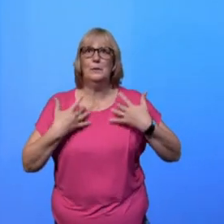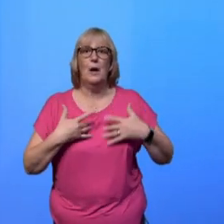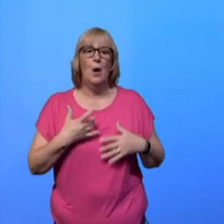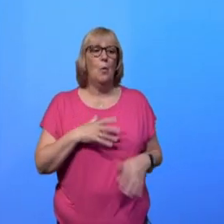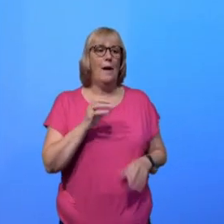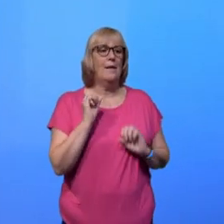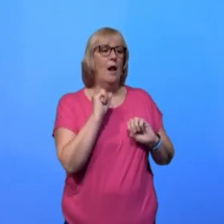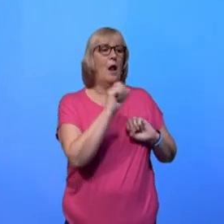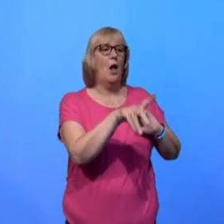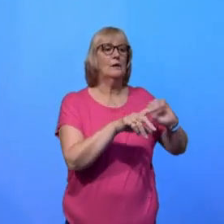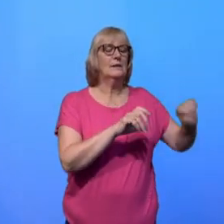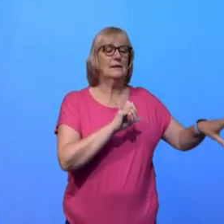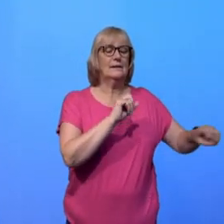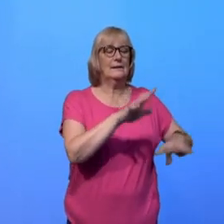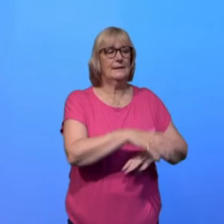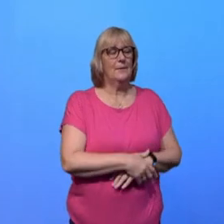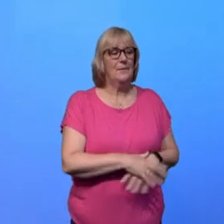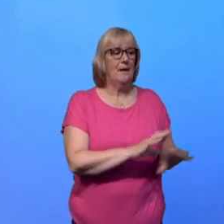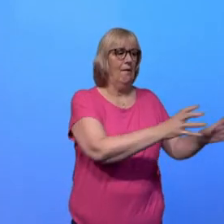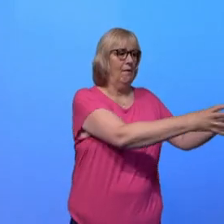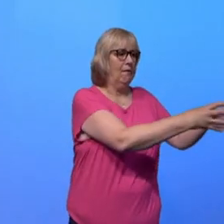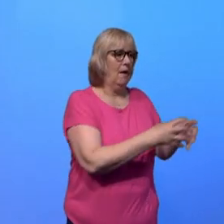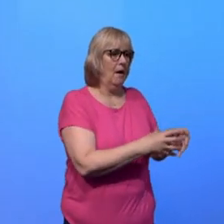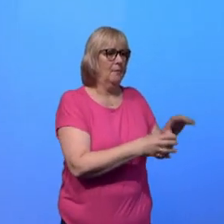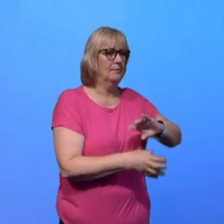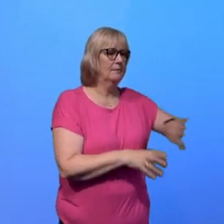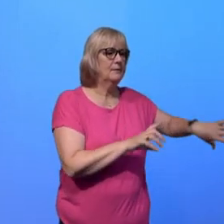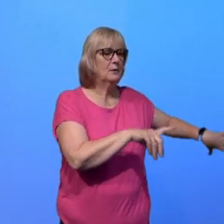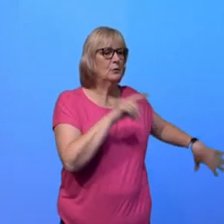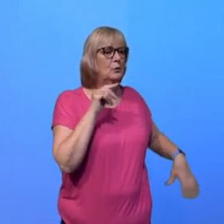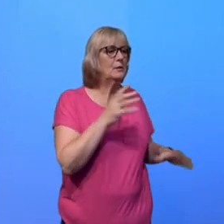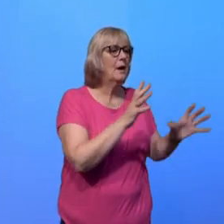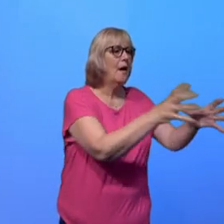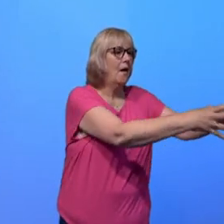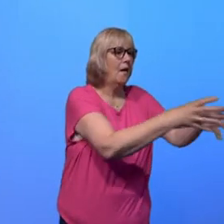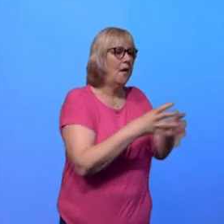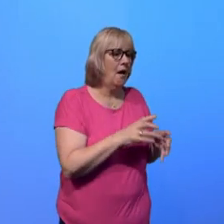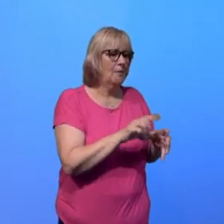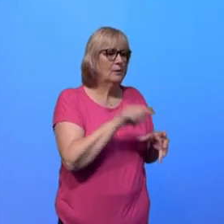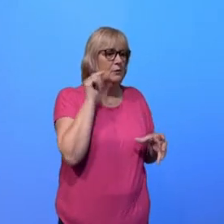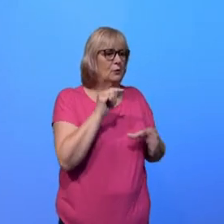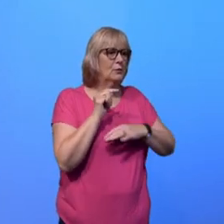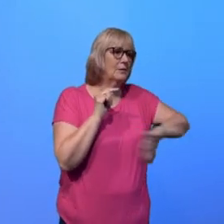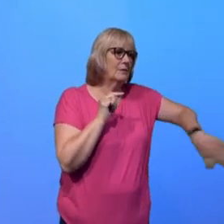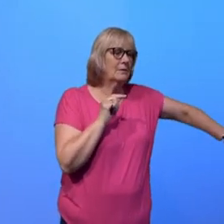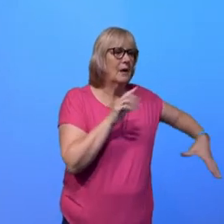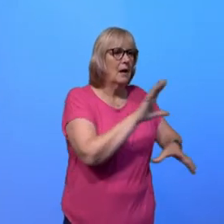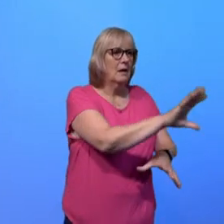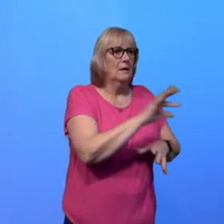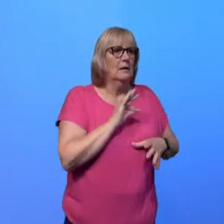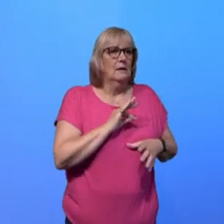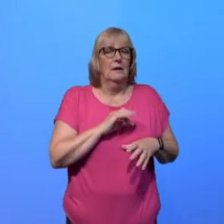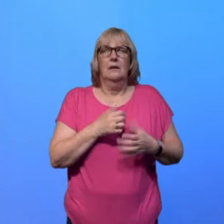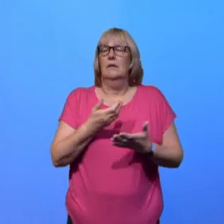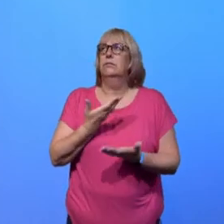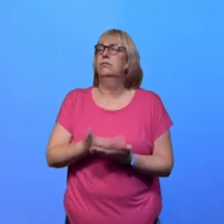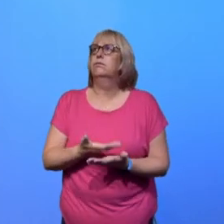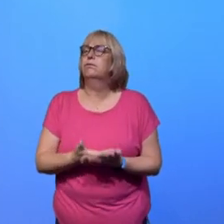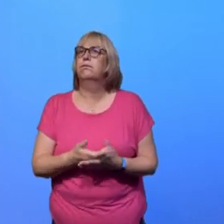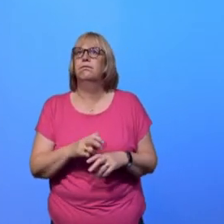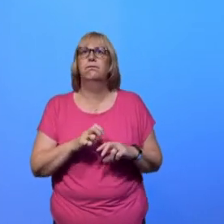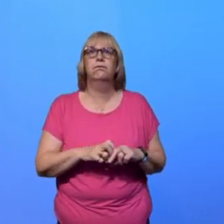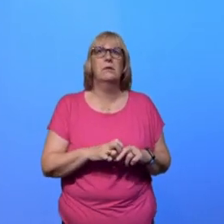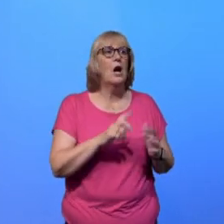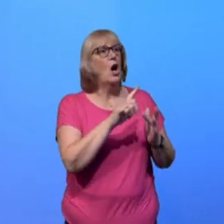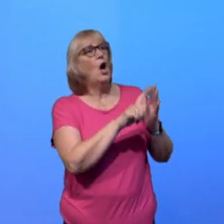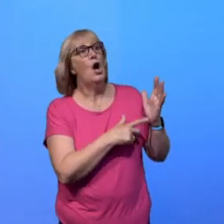lots. The guilty party are going to be found out by Lot. So he's sitting there and his heart starts beating as the words,